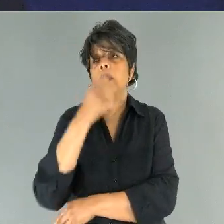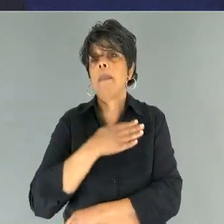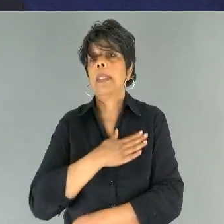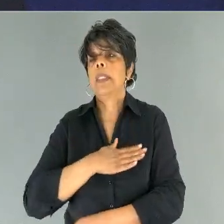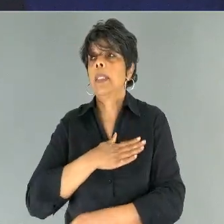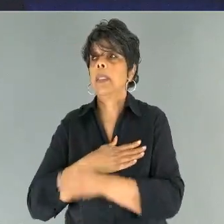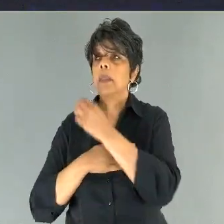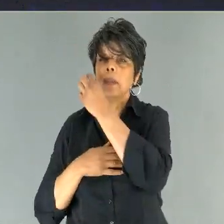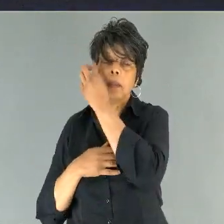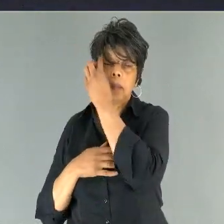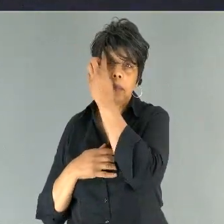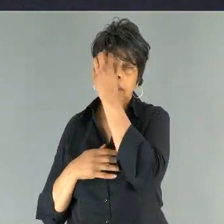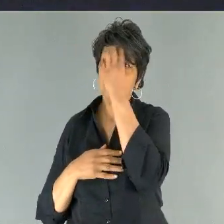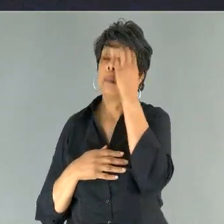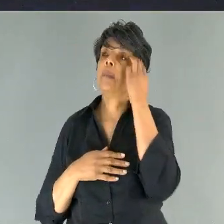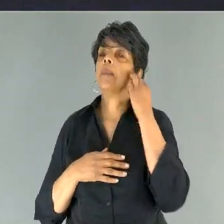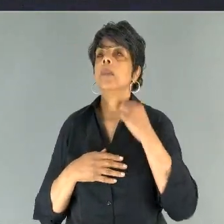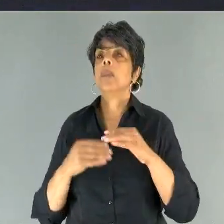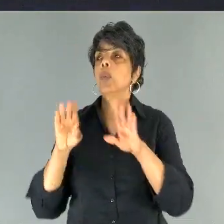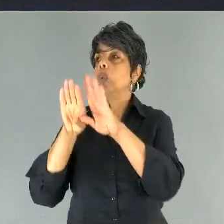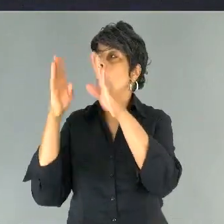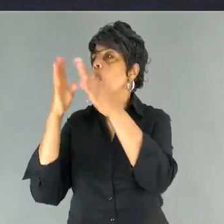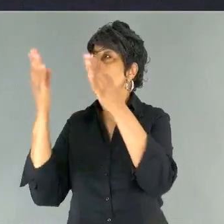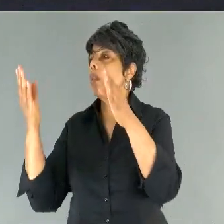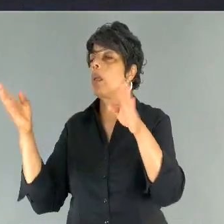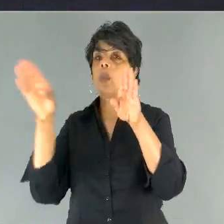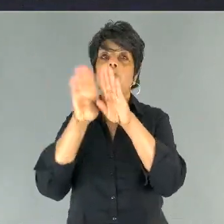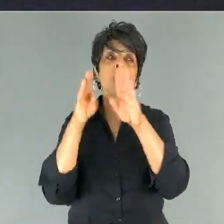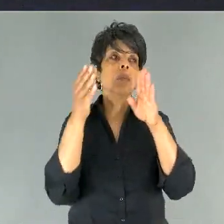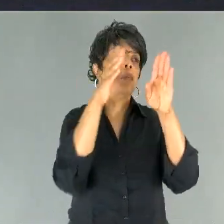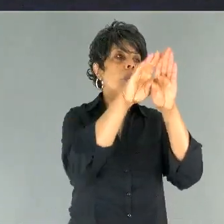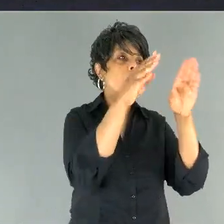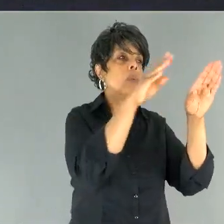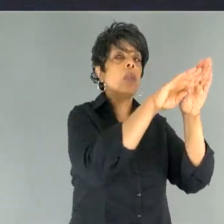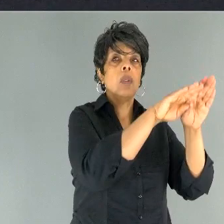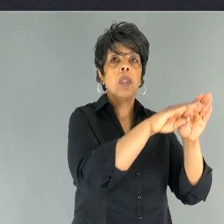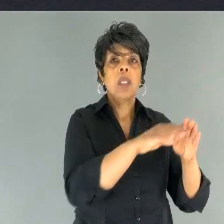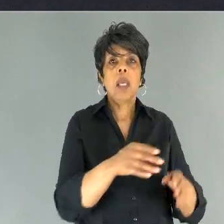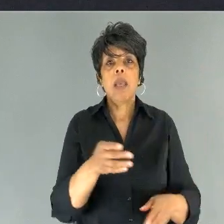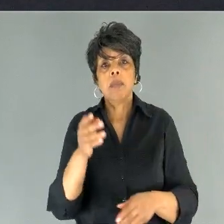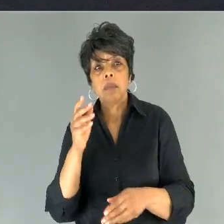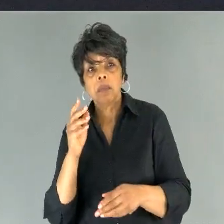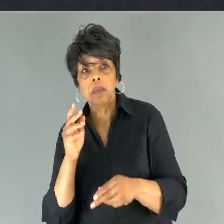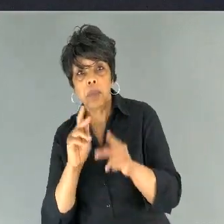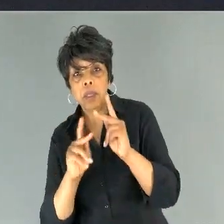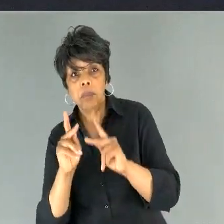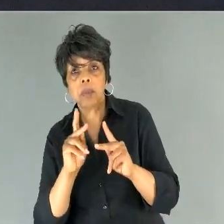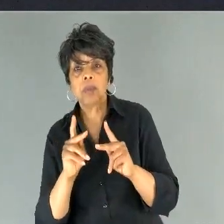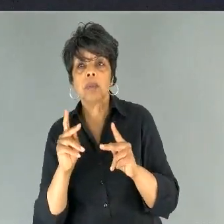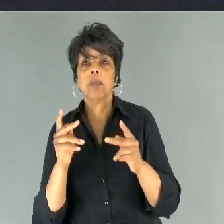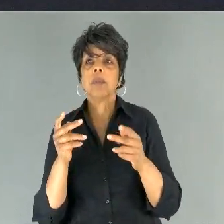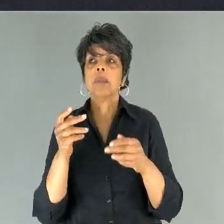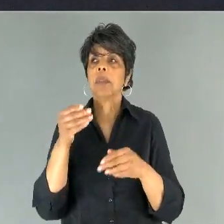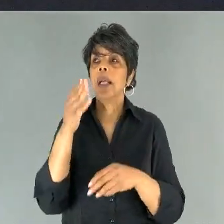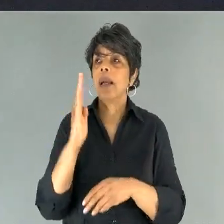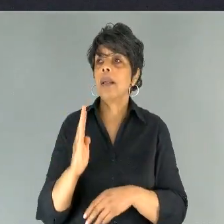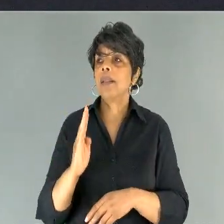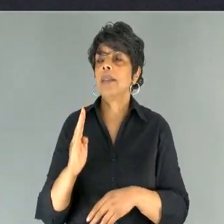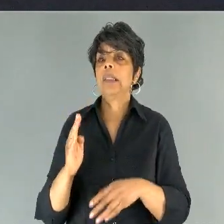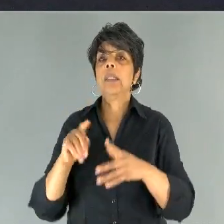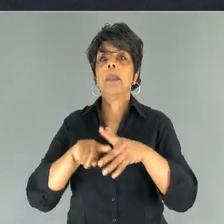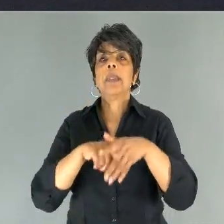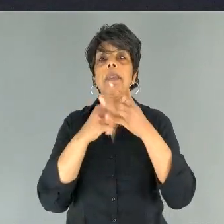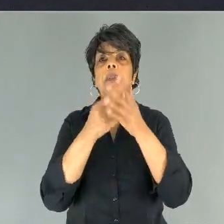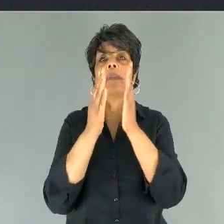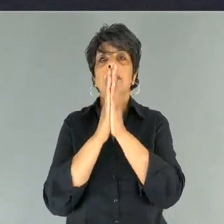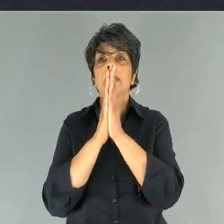I'd appreciate it. And saints of God, start to pray. If you're here with me